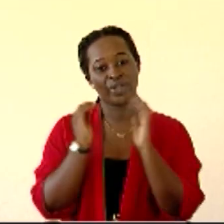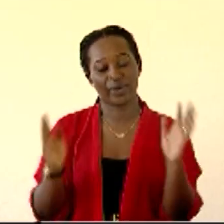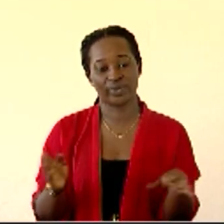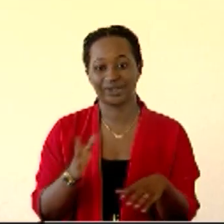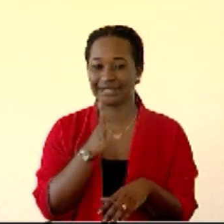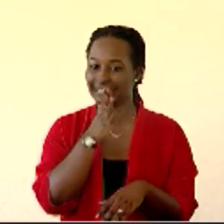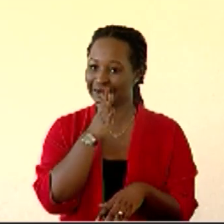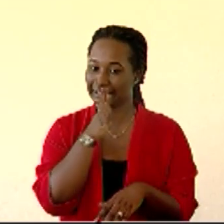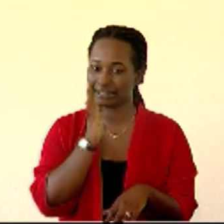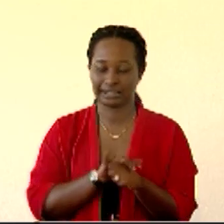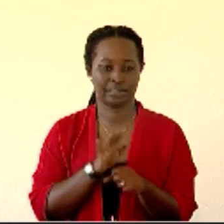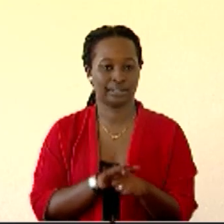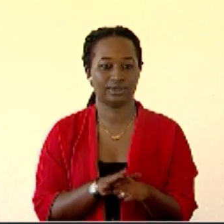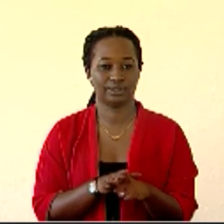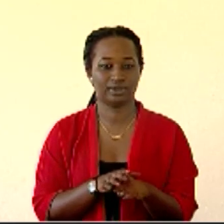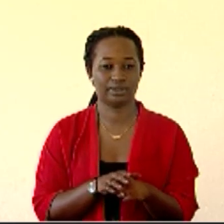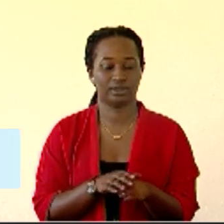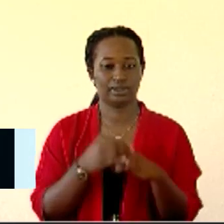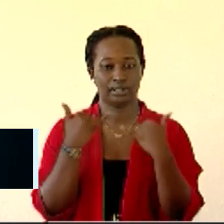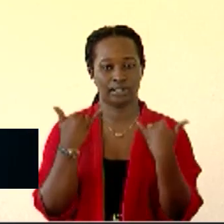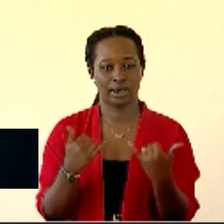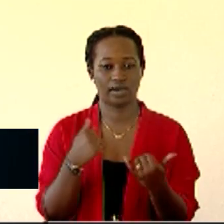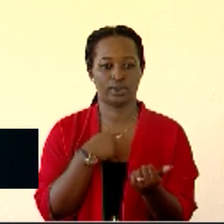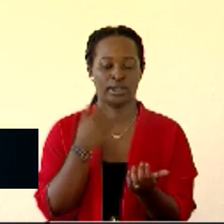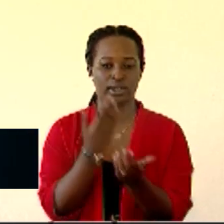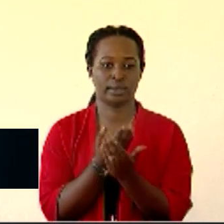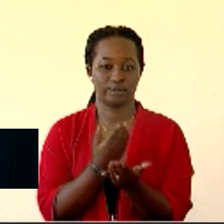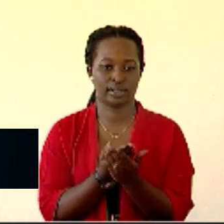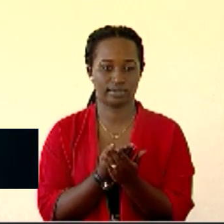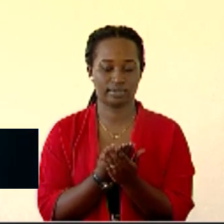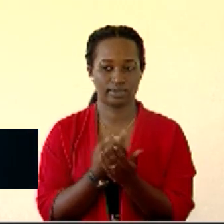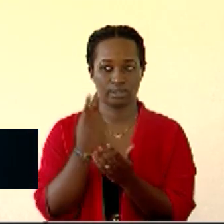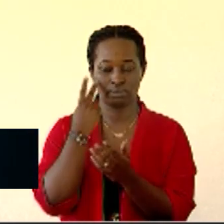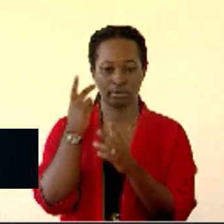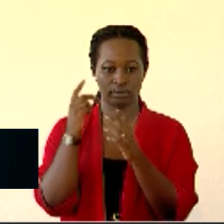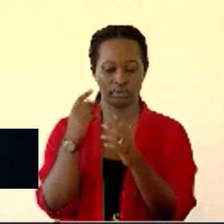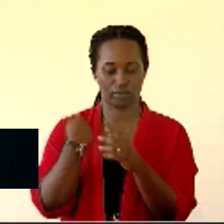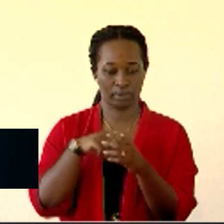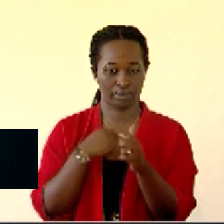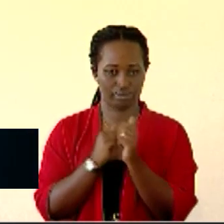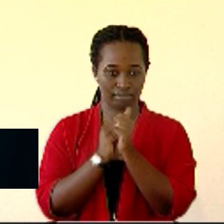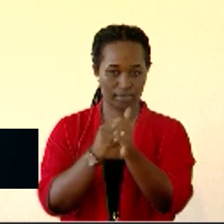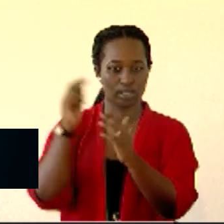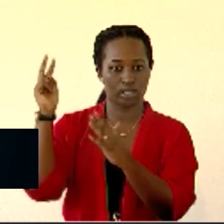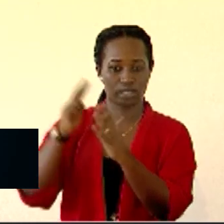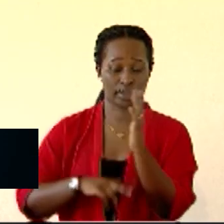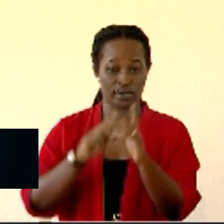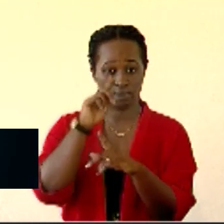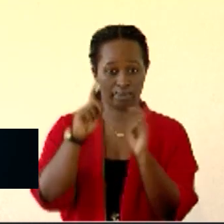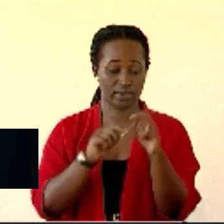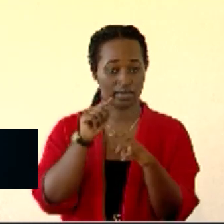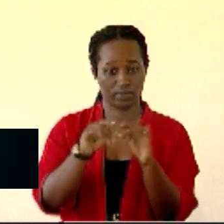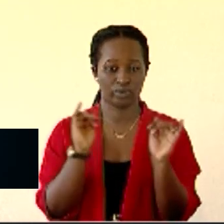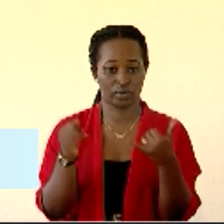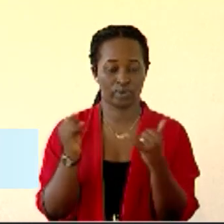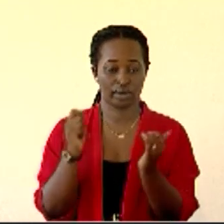ado, I invite you to go together. So as I will read the question, so you'll try to